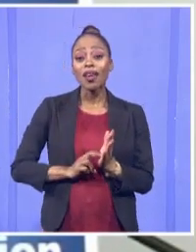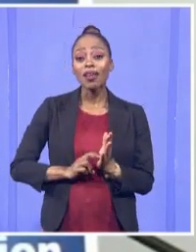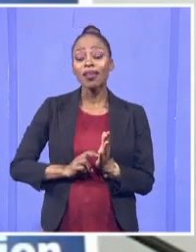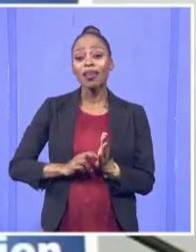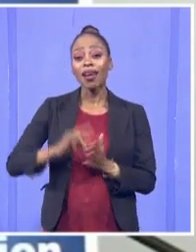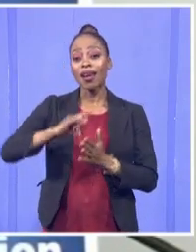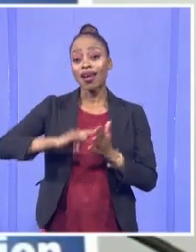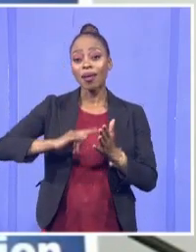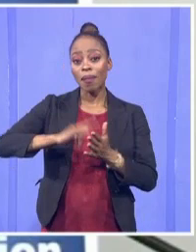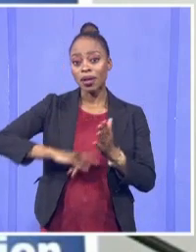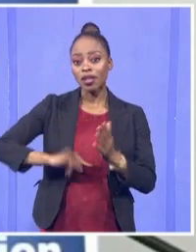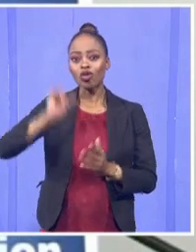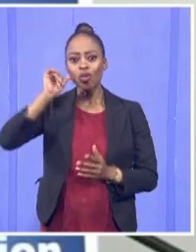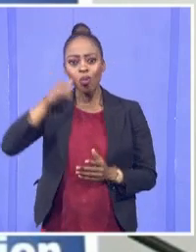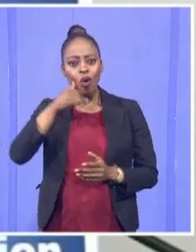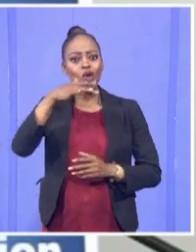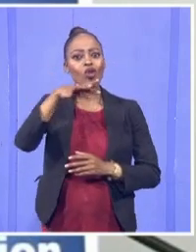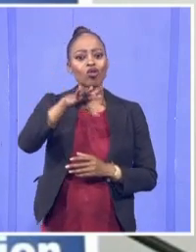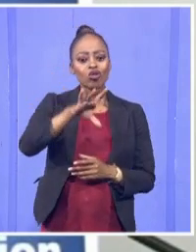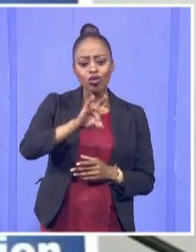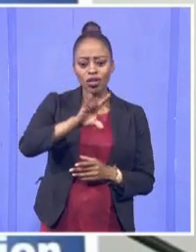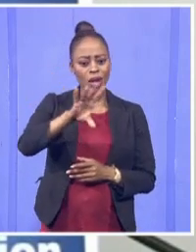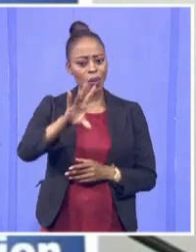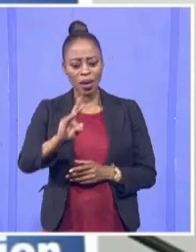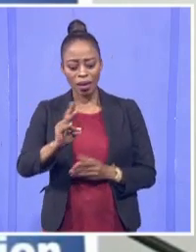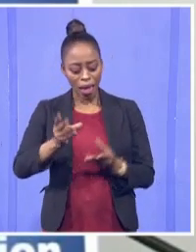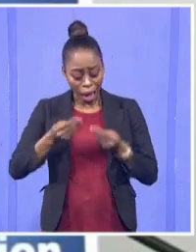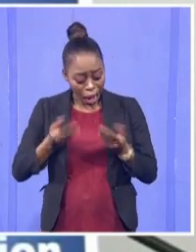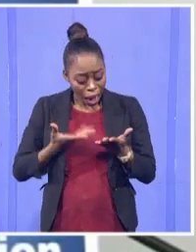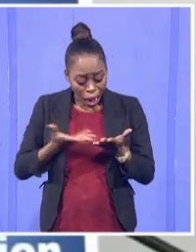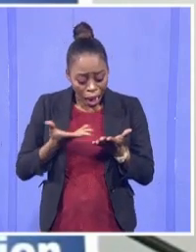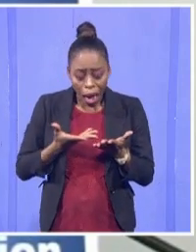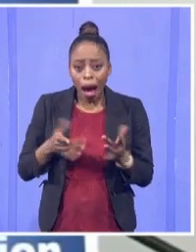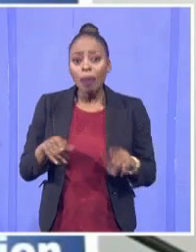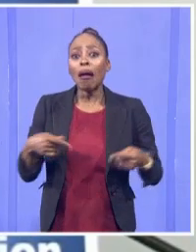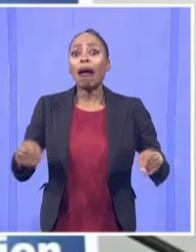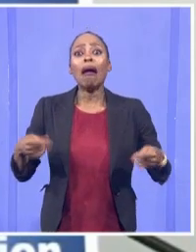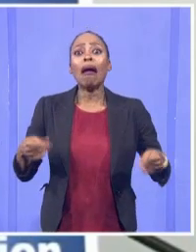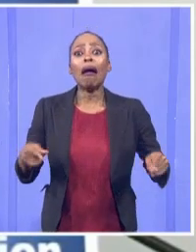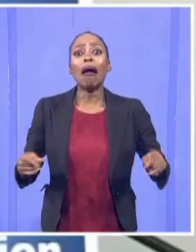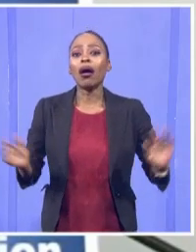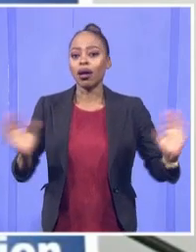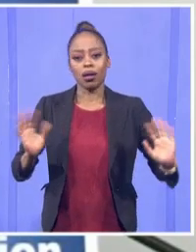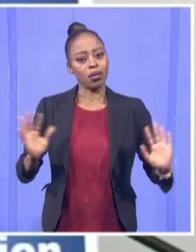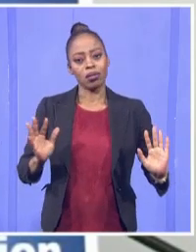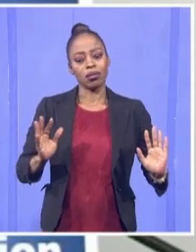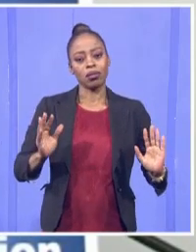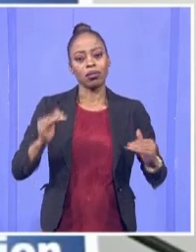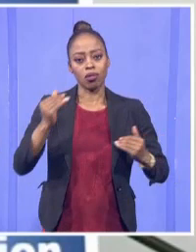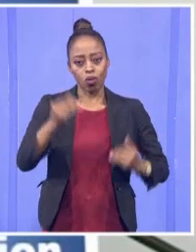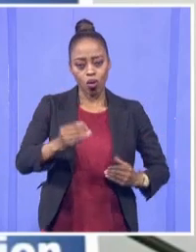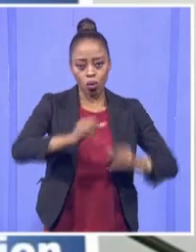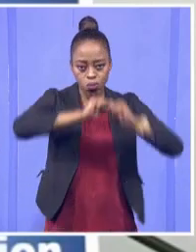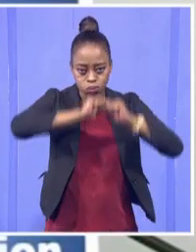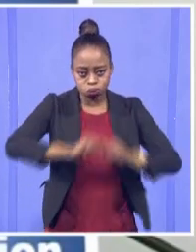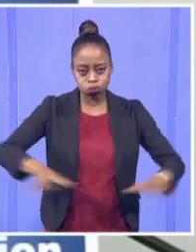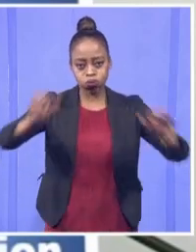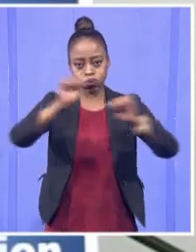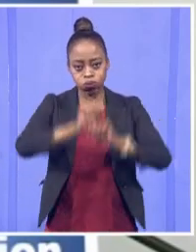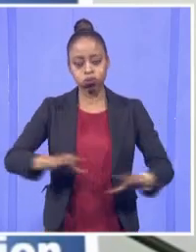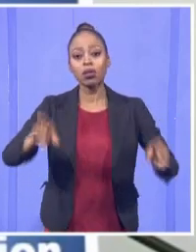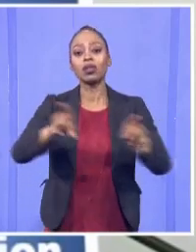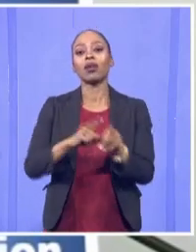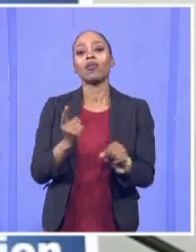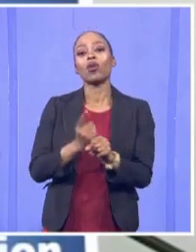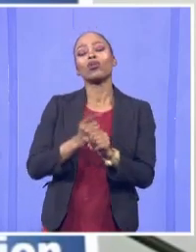tomorrow or on Tuesday or on Wednesday, don't panic. We are releasing them in batches, and we are also releasing them